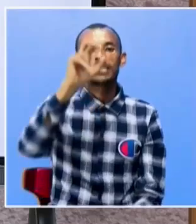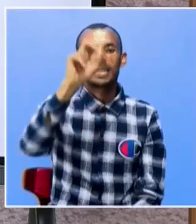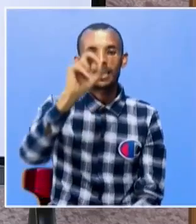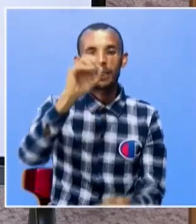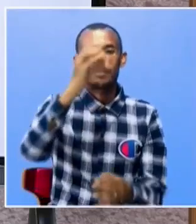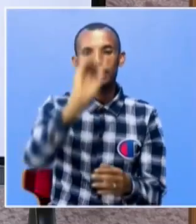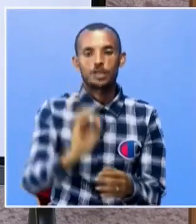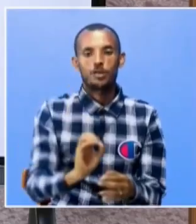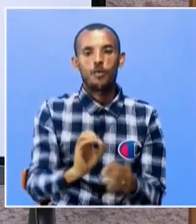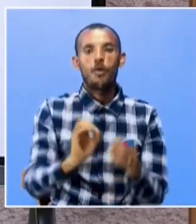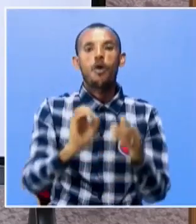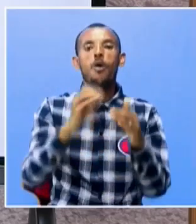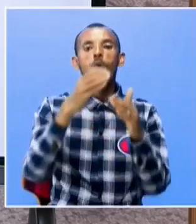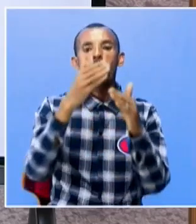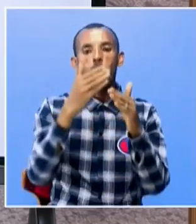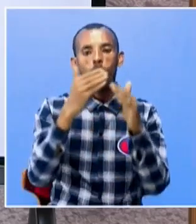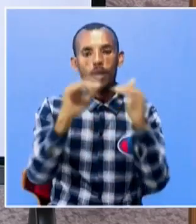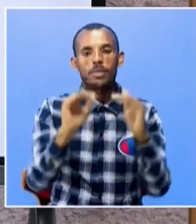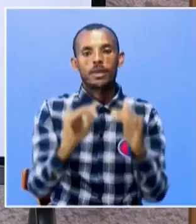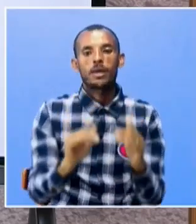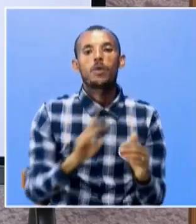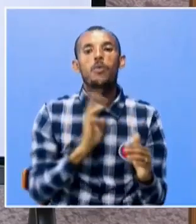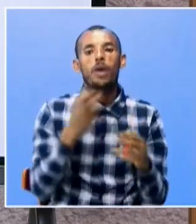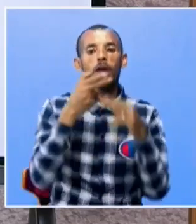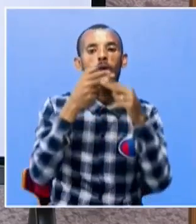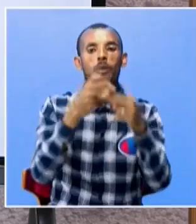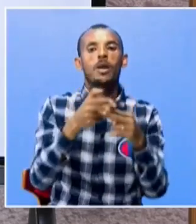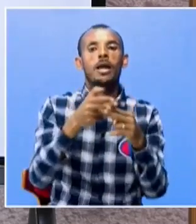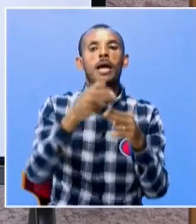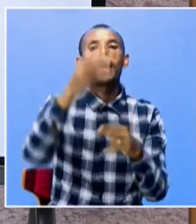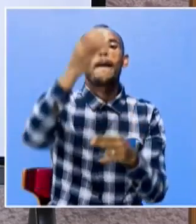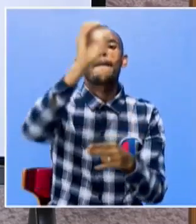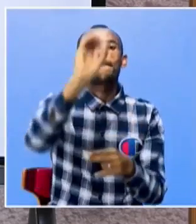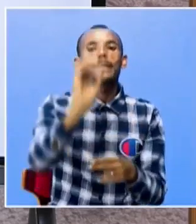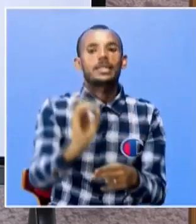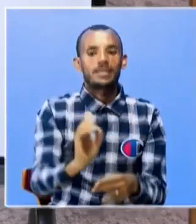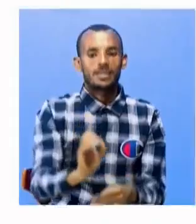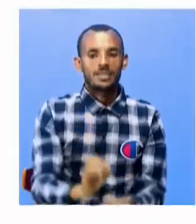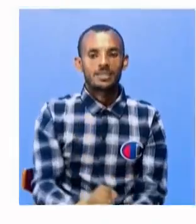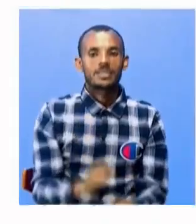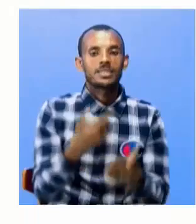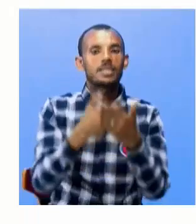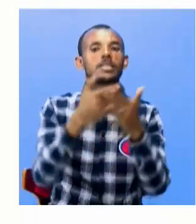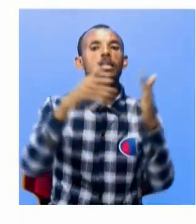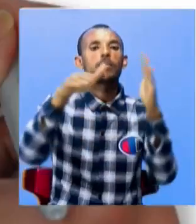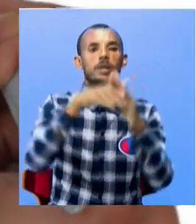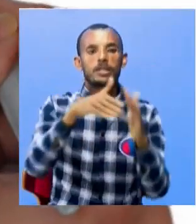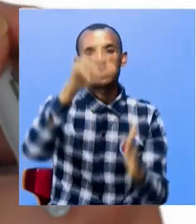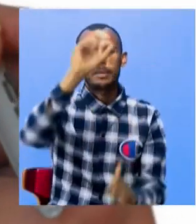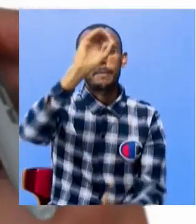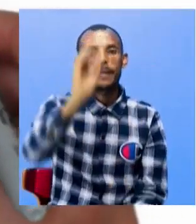quantity, we call it as percentage. So this represents